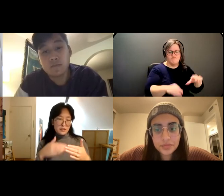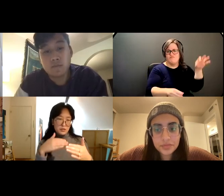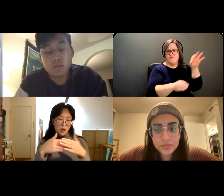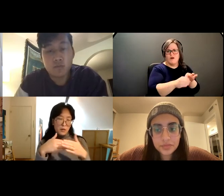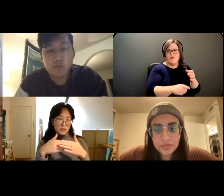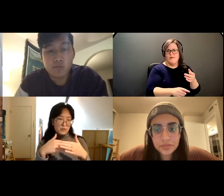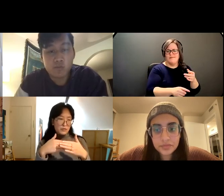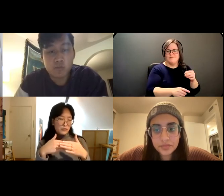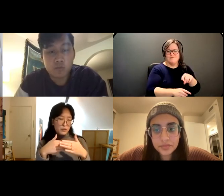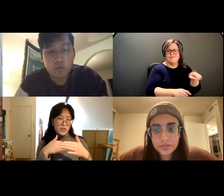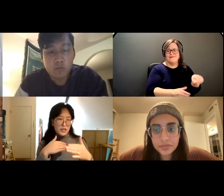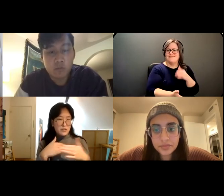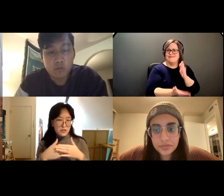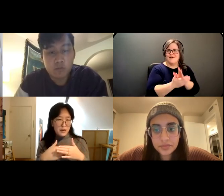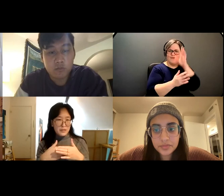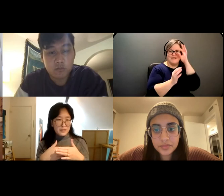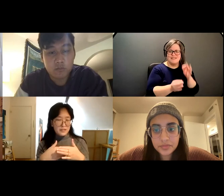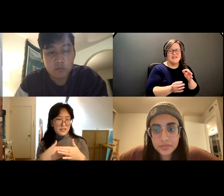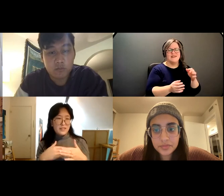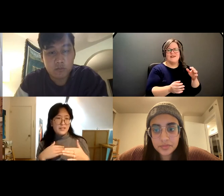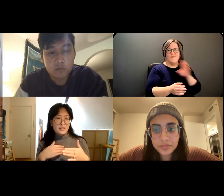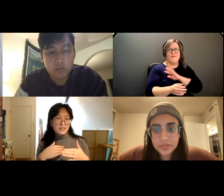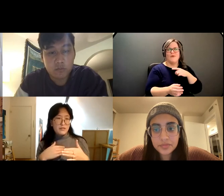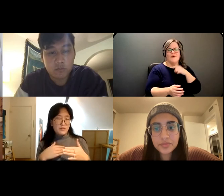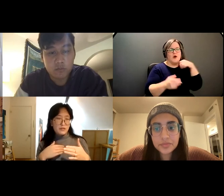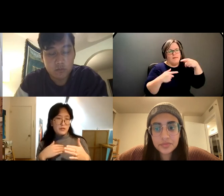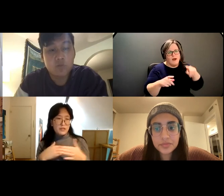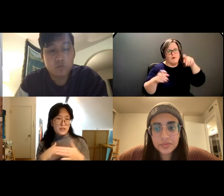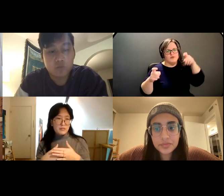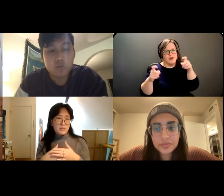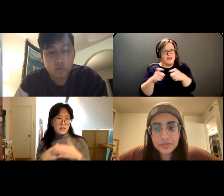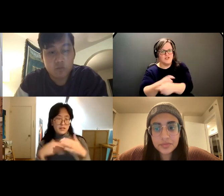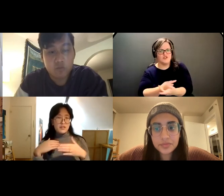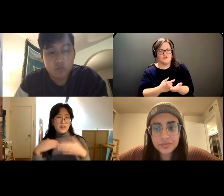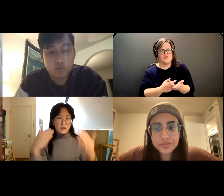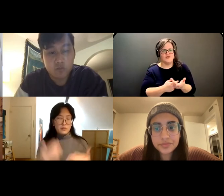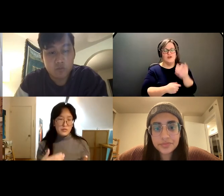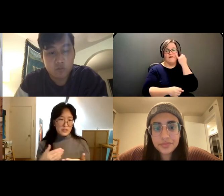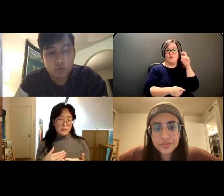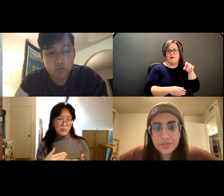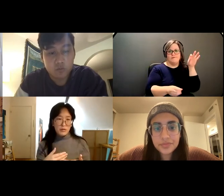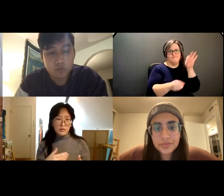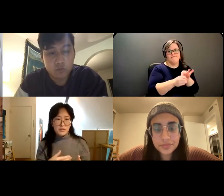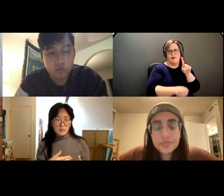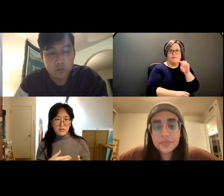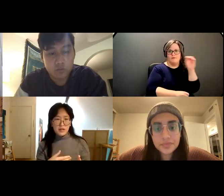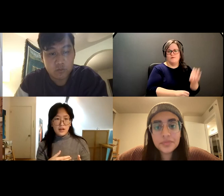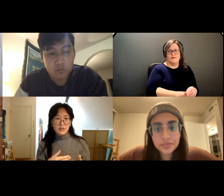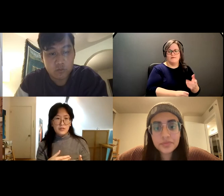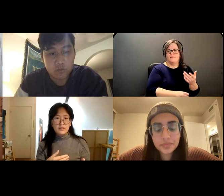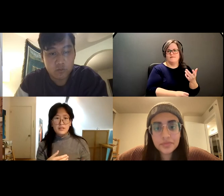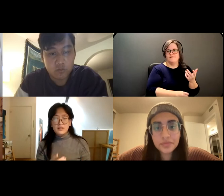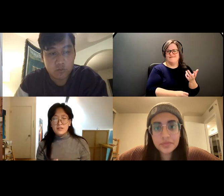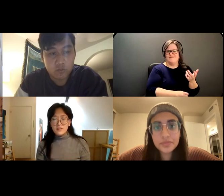a stop for change to happen. If there always has to be like 100% on board with something to